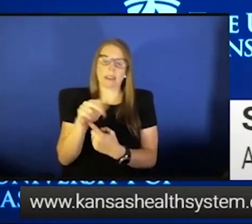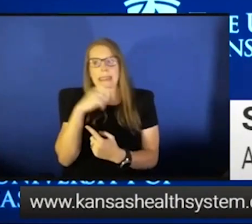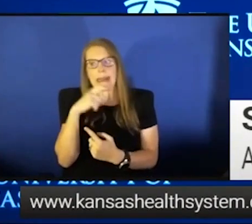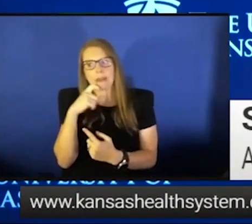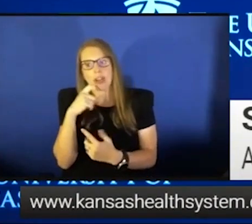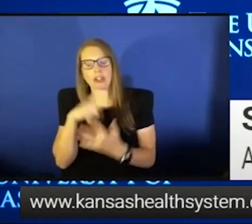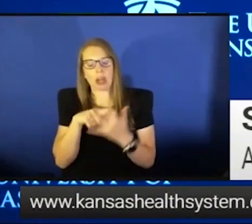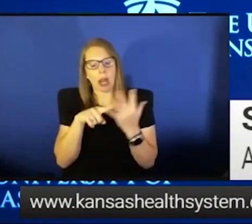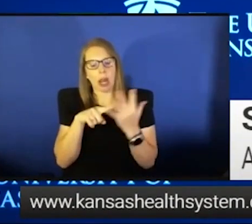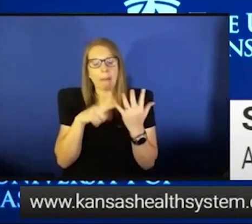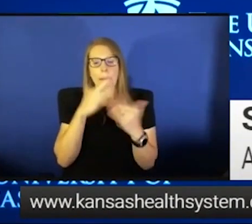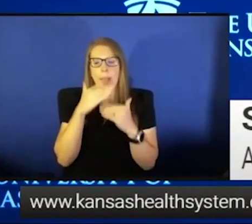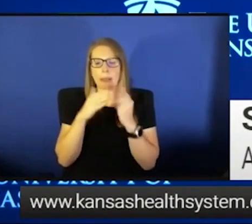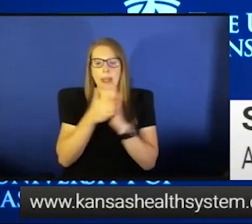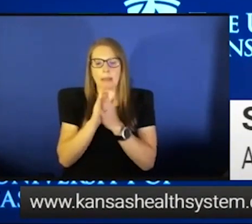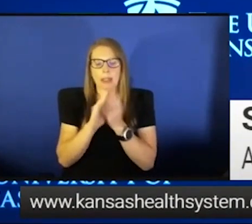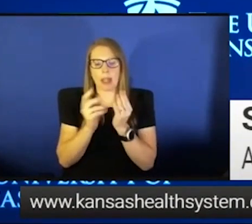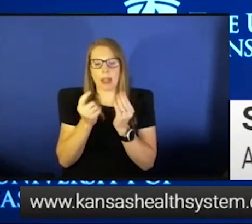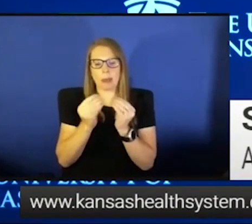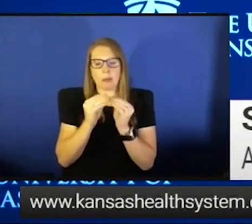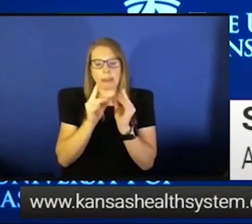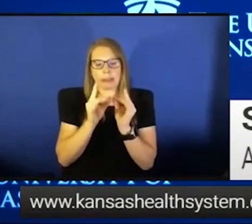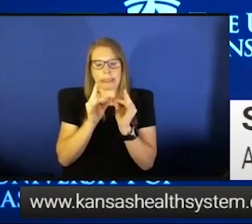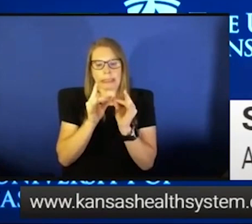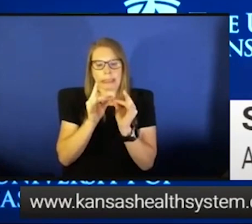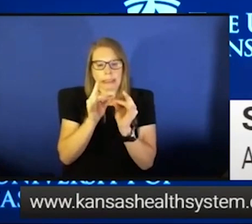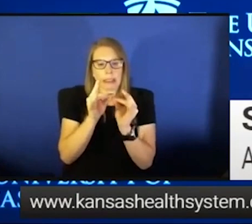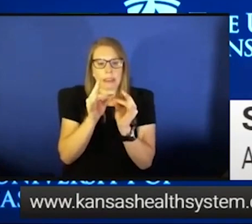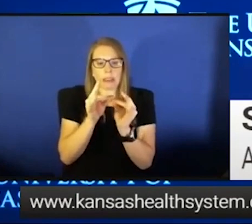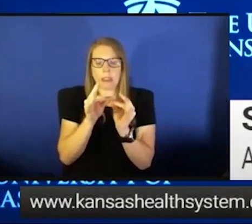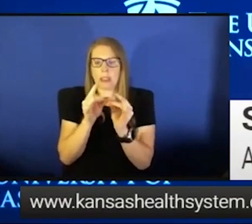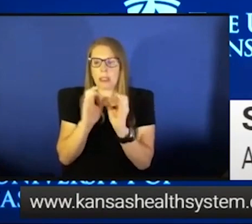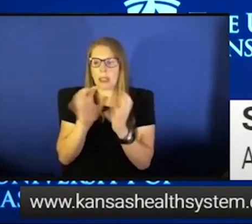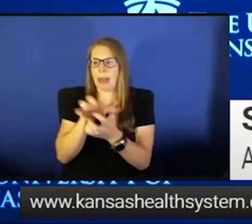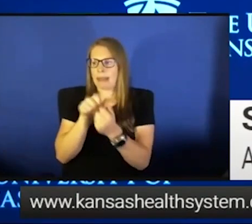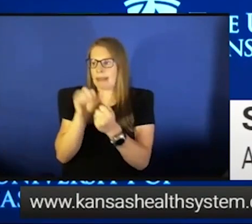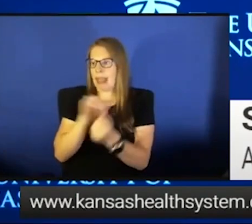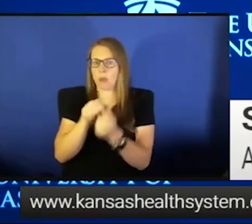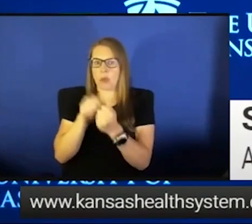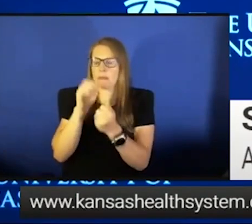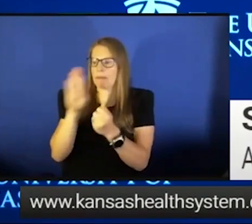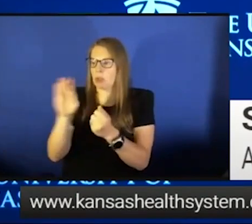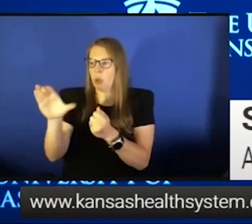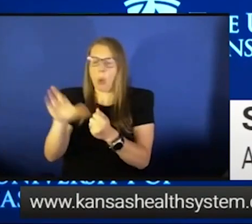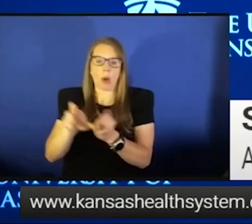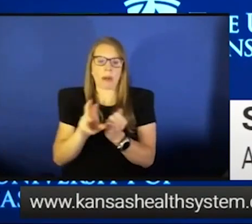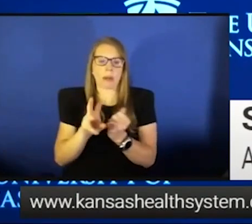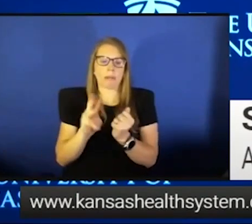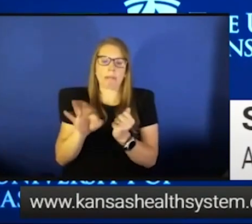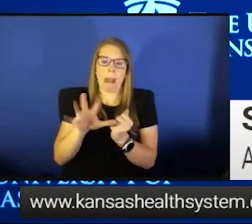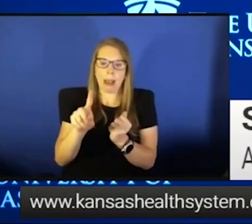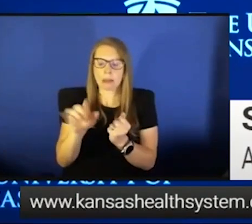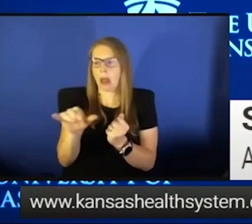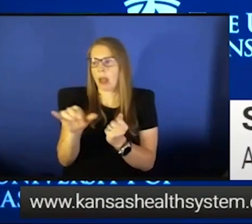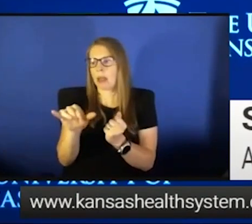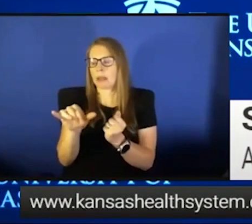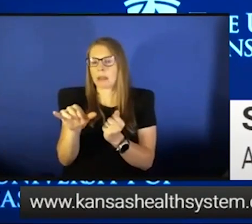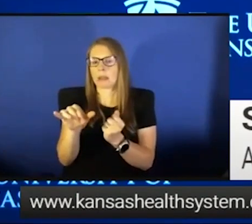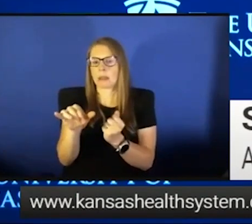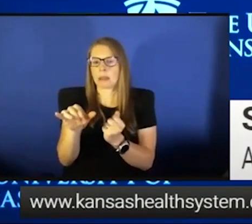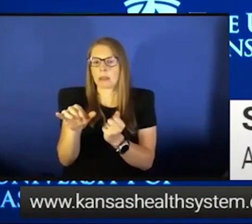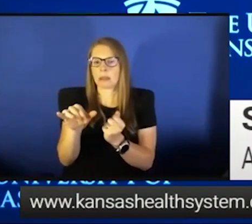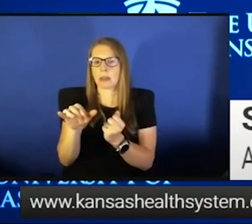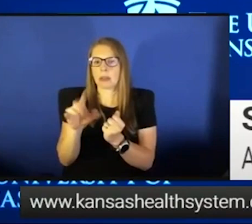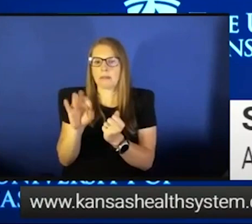and you can do that, and you combine that with the birth control pill, or you combine something that's a little milder blood clotting disorder, like a factor V Leiden